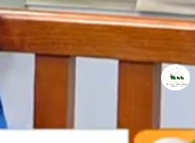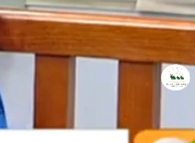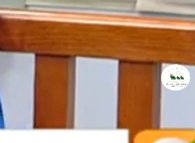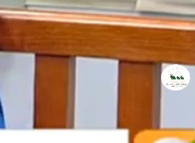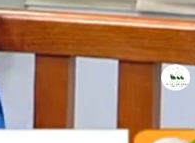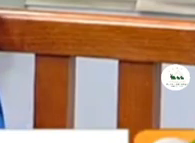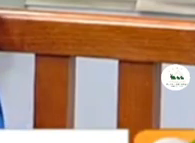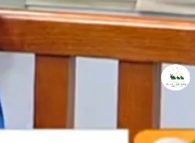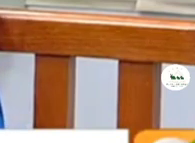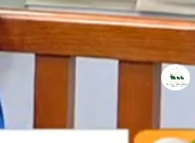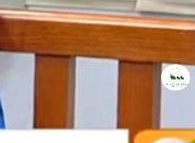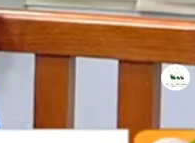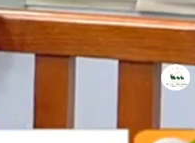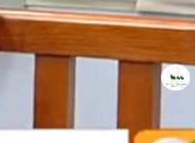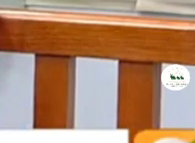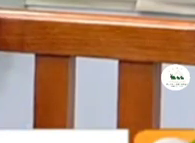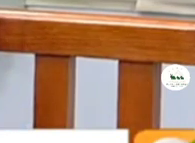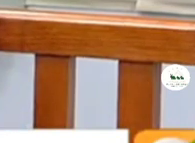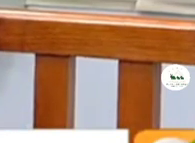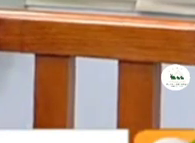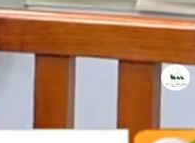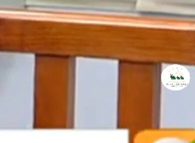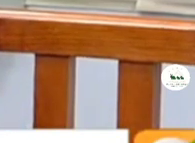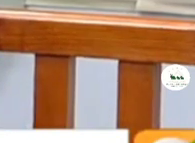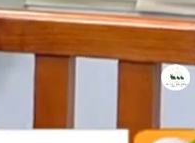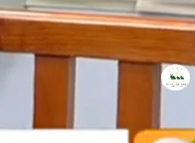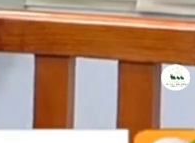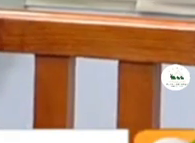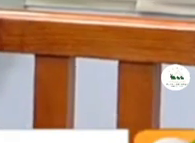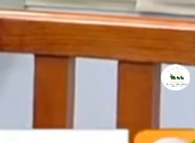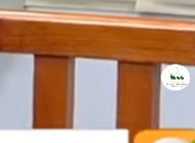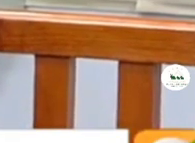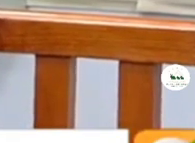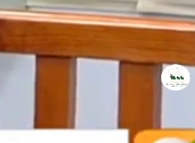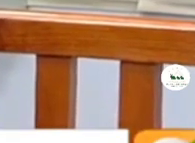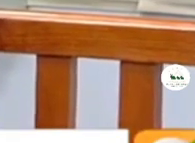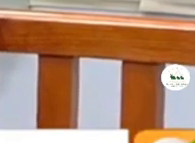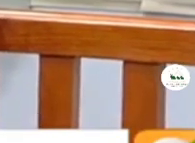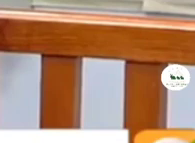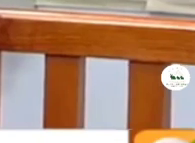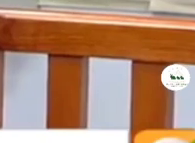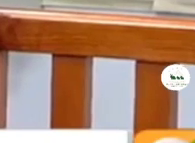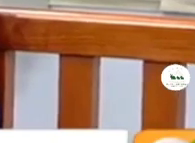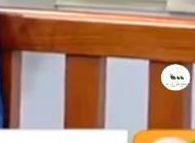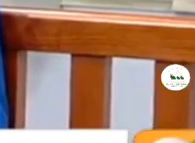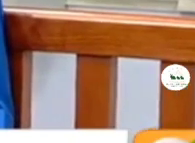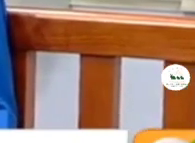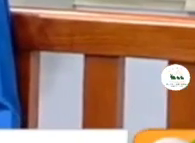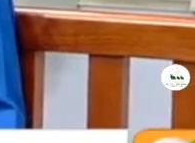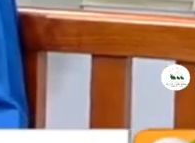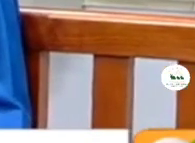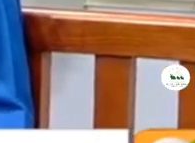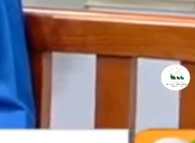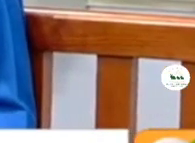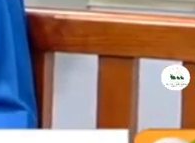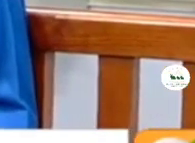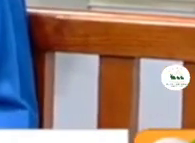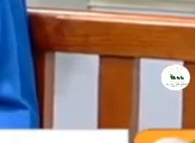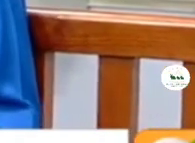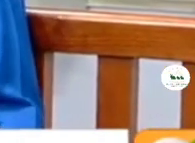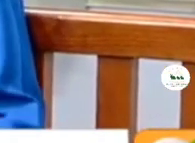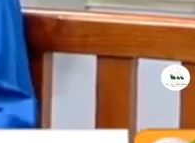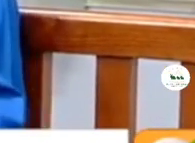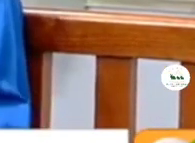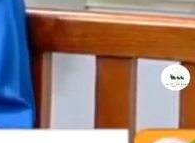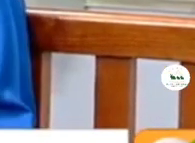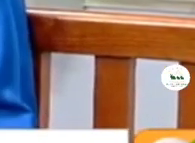democracy. And if you're going to say, let us change, let us amend so that maybe we now have